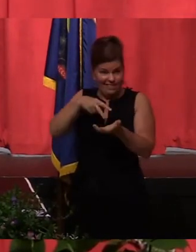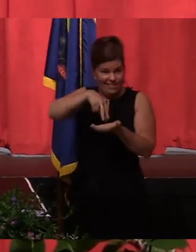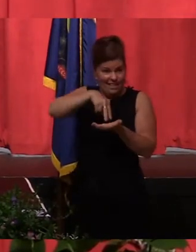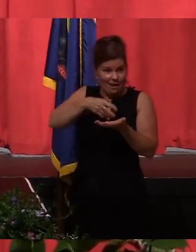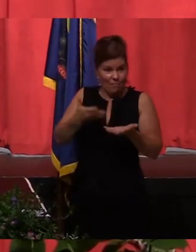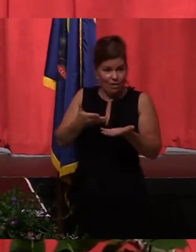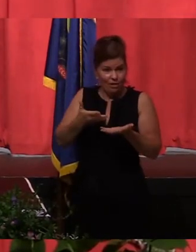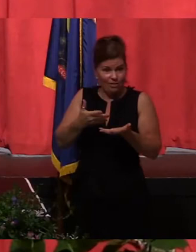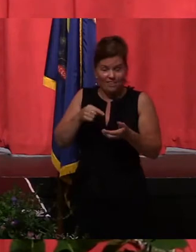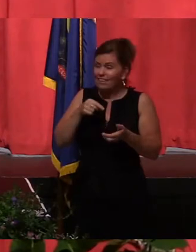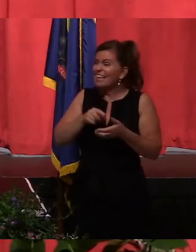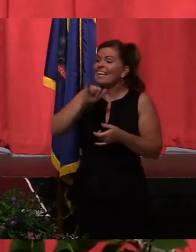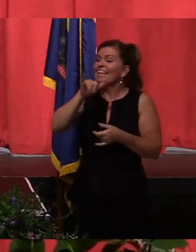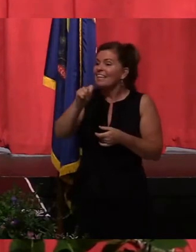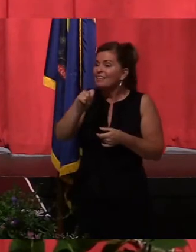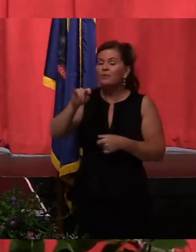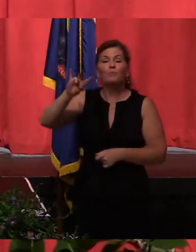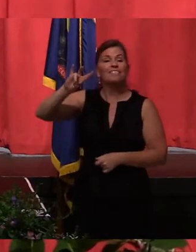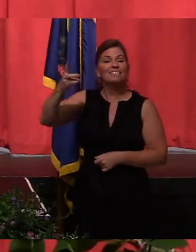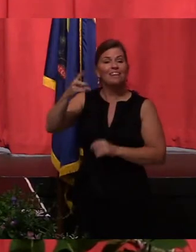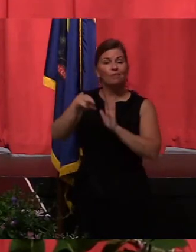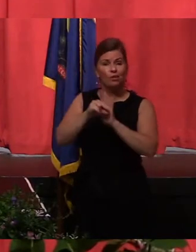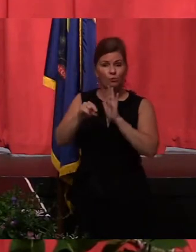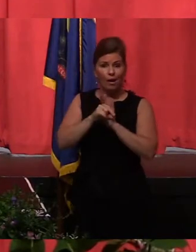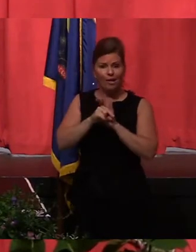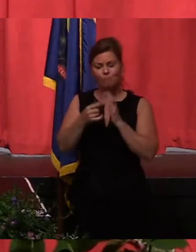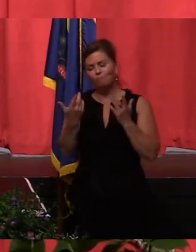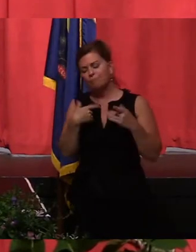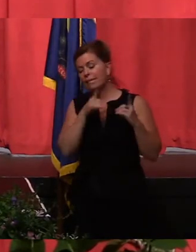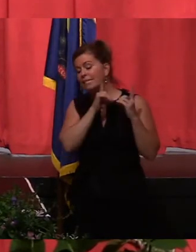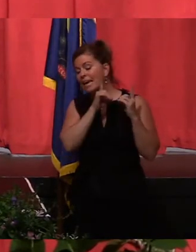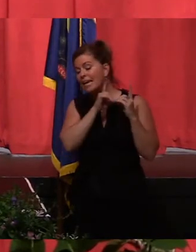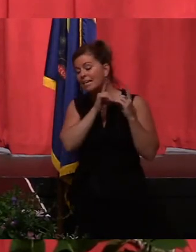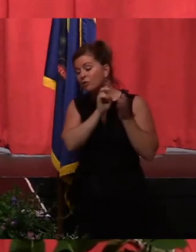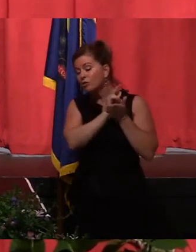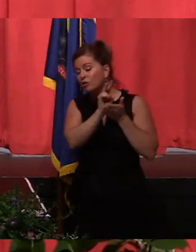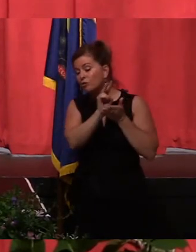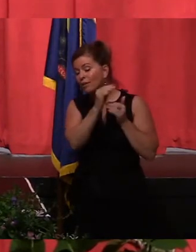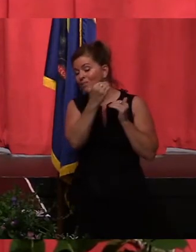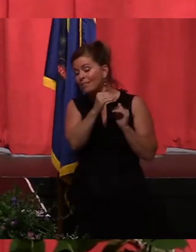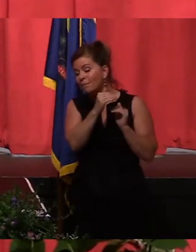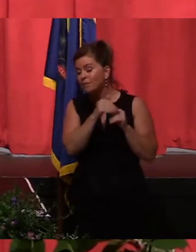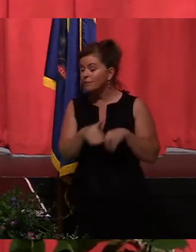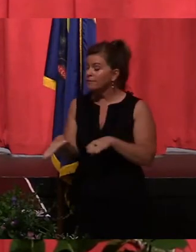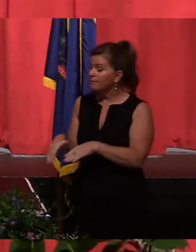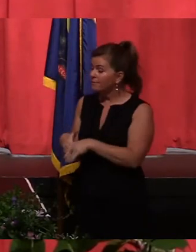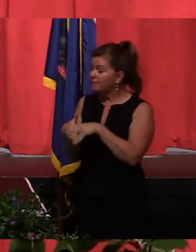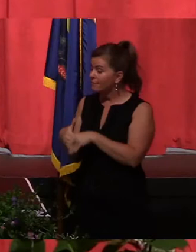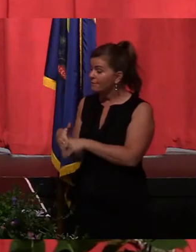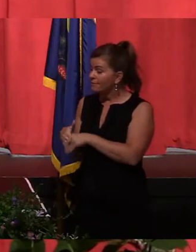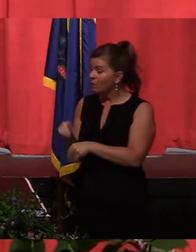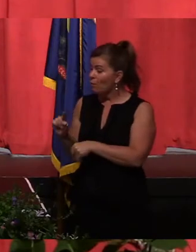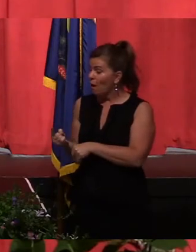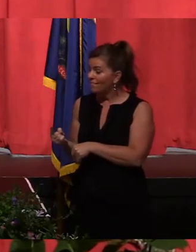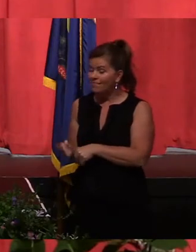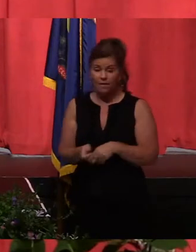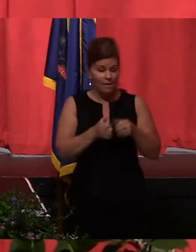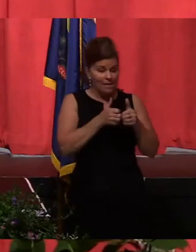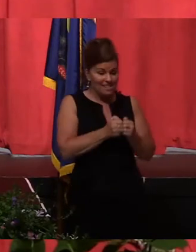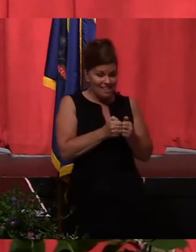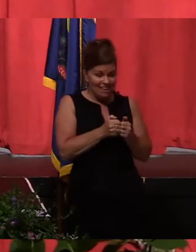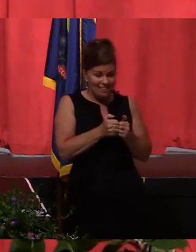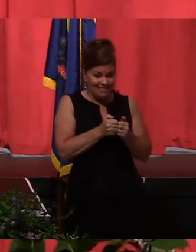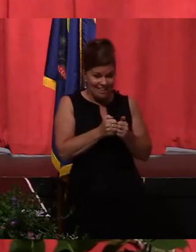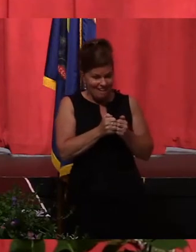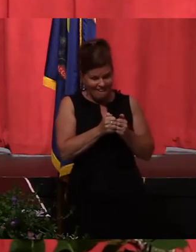grade. It was dating someone for max 2 weeks, and you held hands once, texted every night for